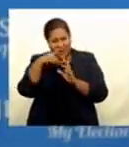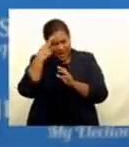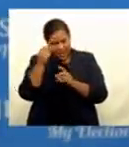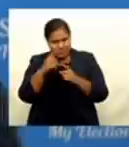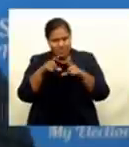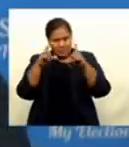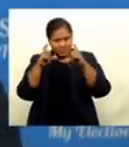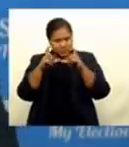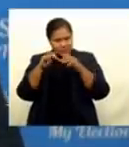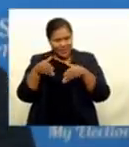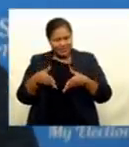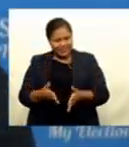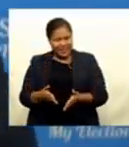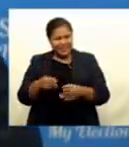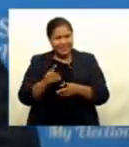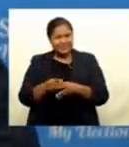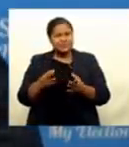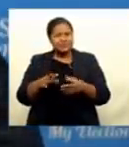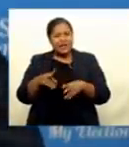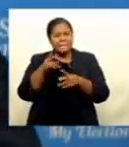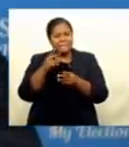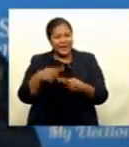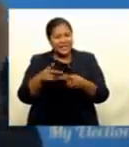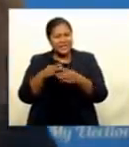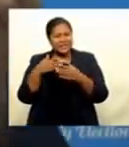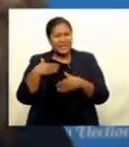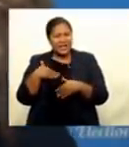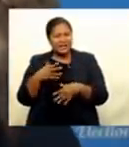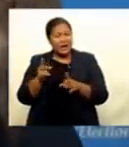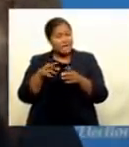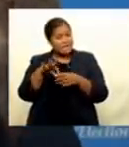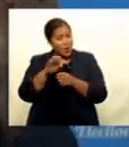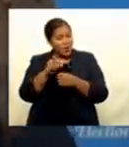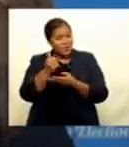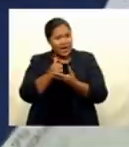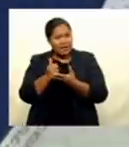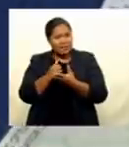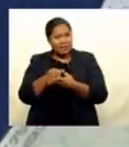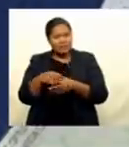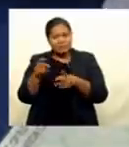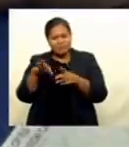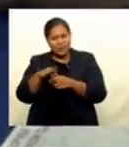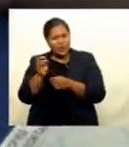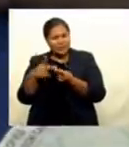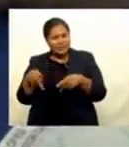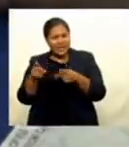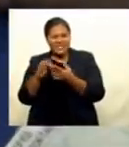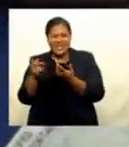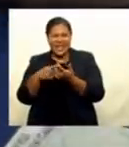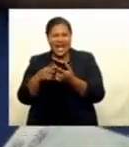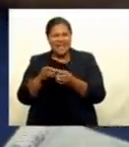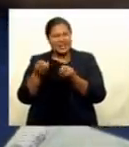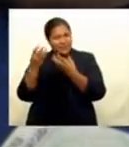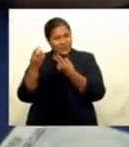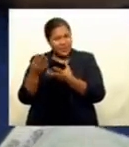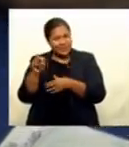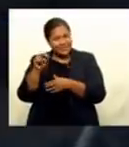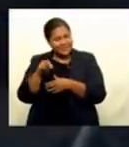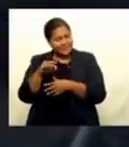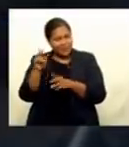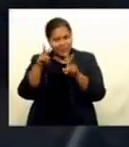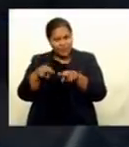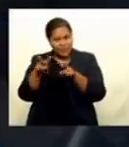photograph, date of birth, residential address, voter number, polling venue and any other information as required by the